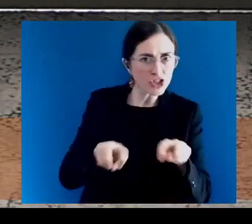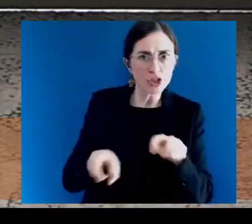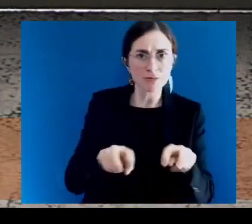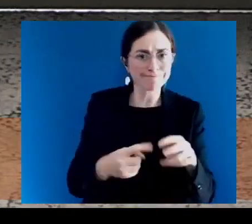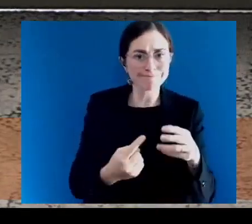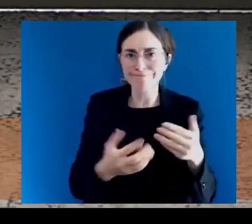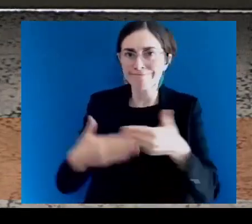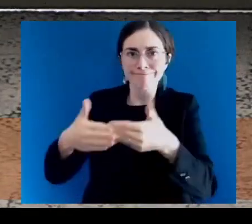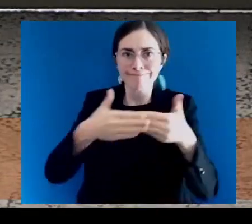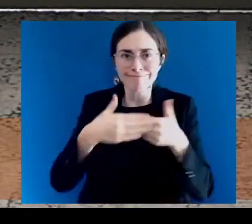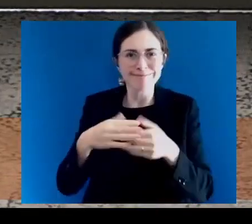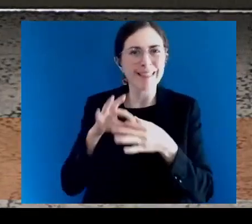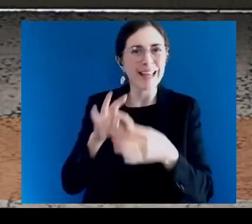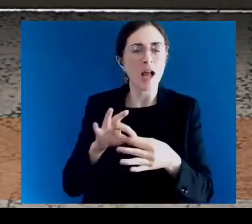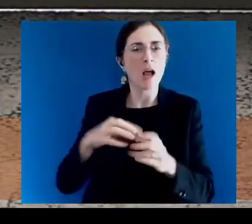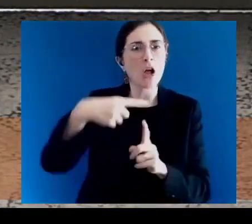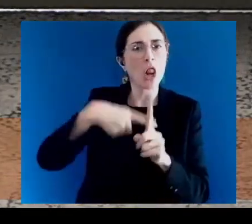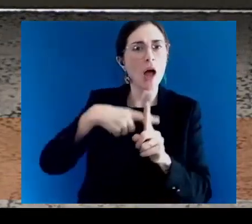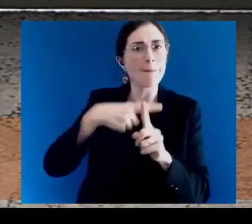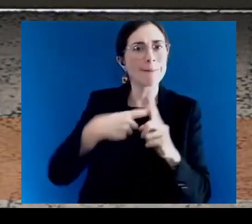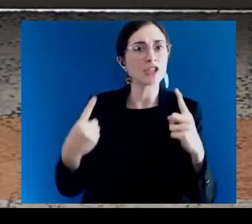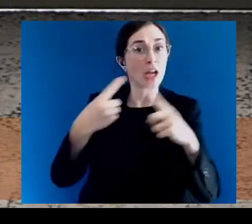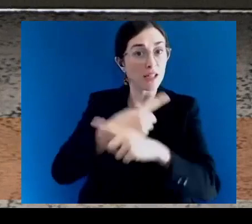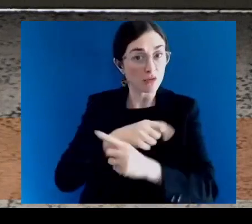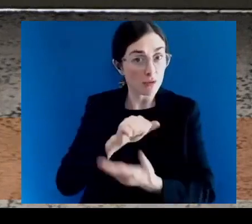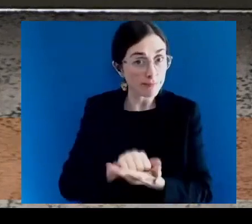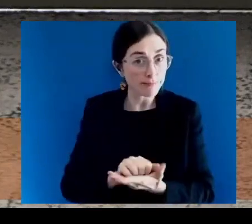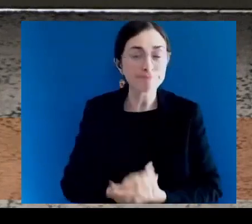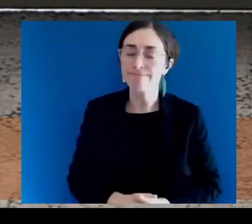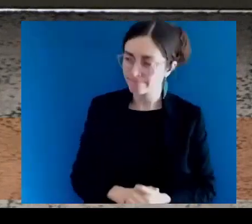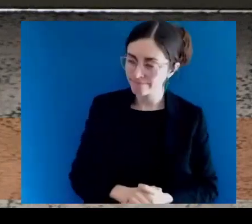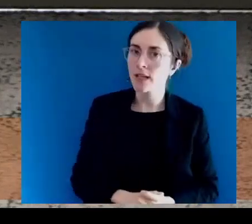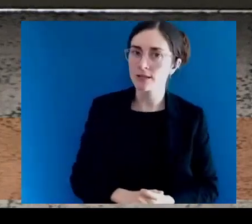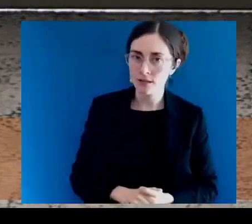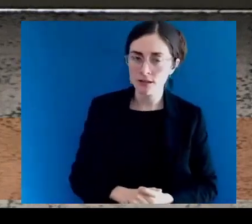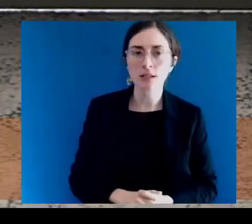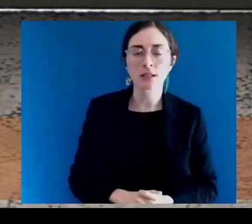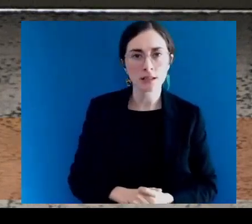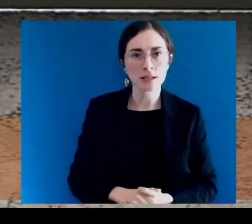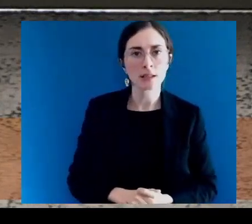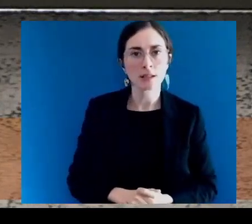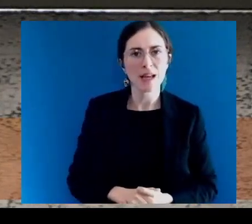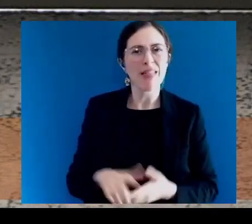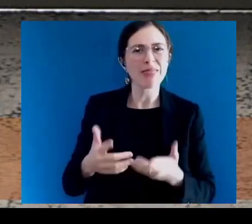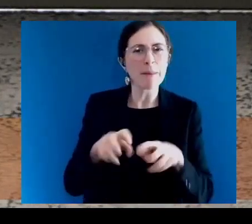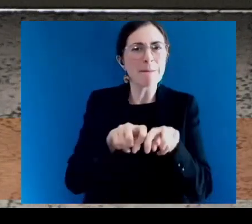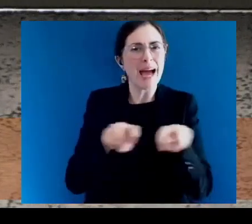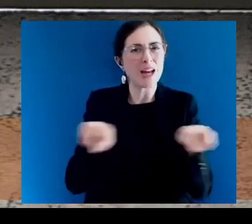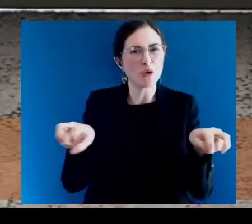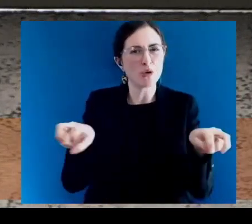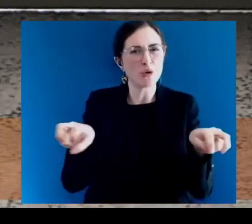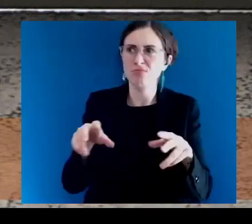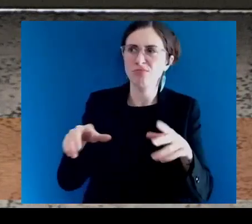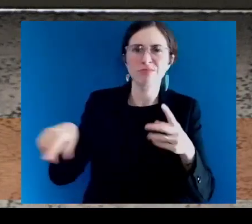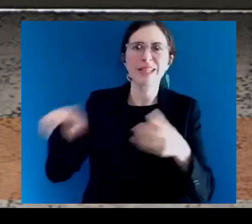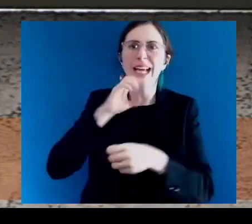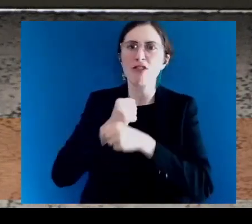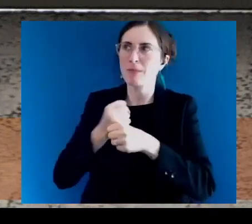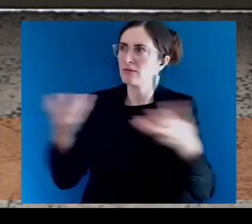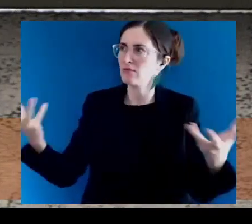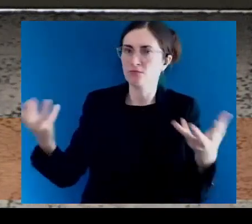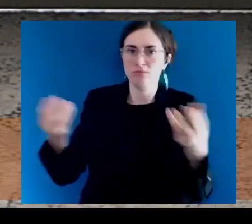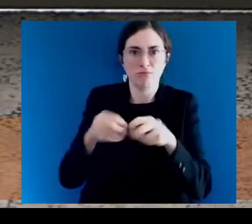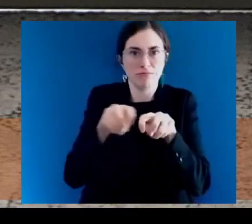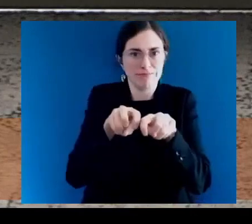Minister, I take it you would accept that the Intergovernmental Panel on Climate Change 6th